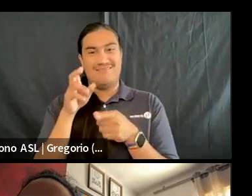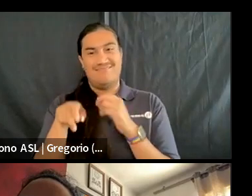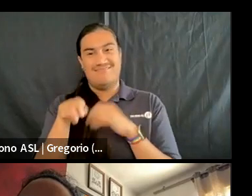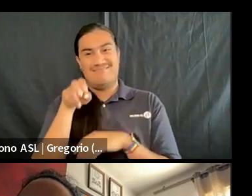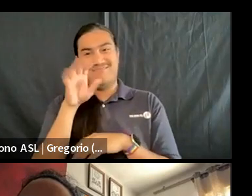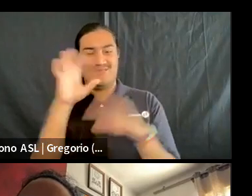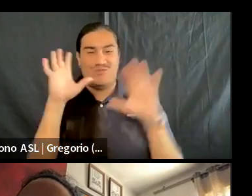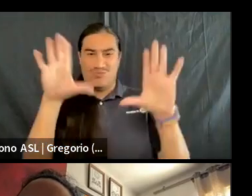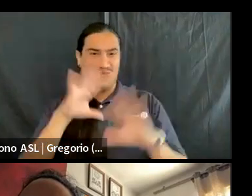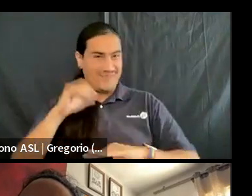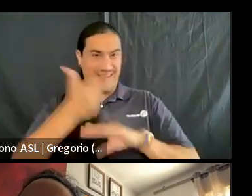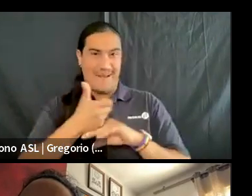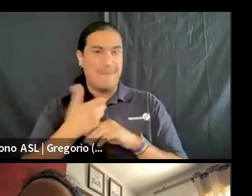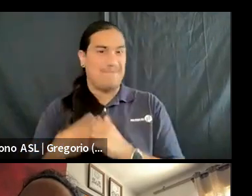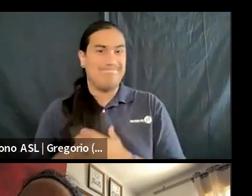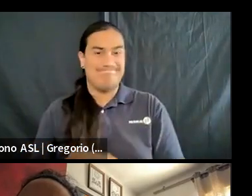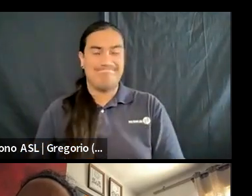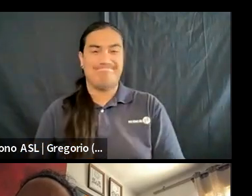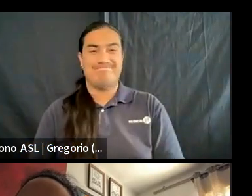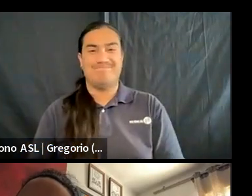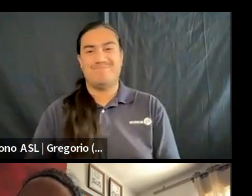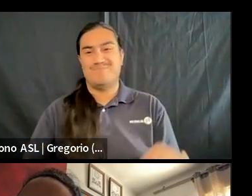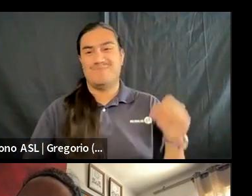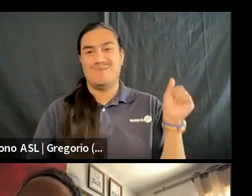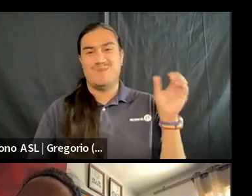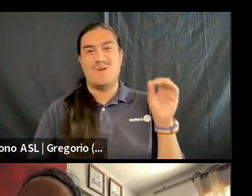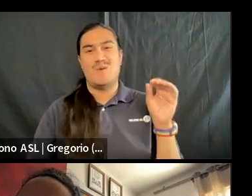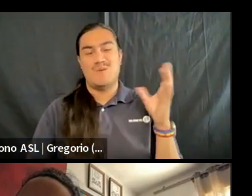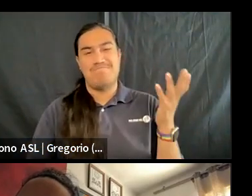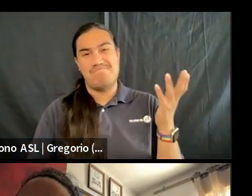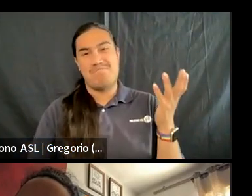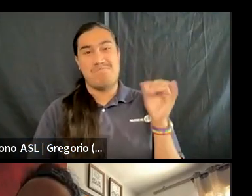setup. So,